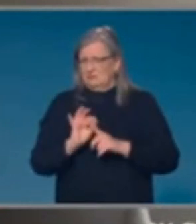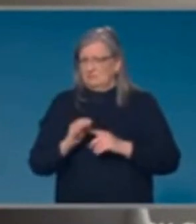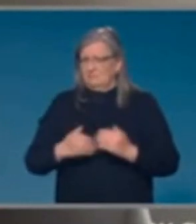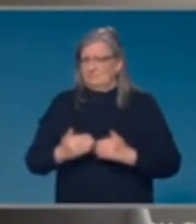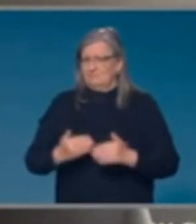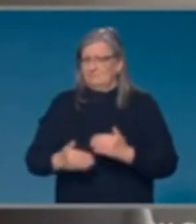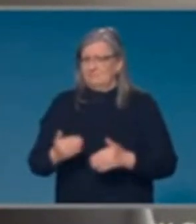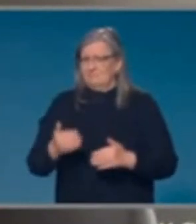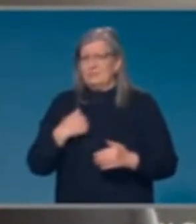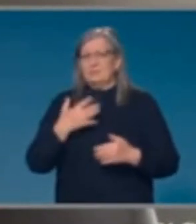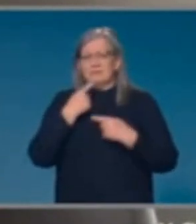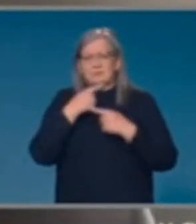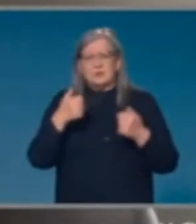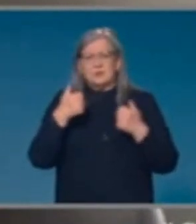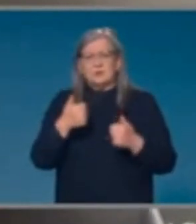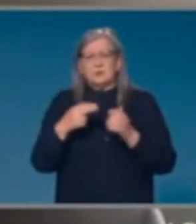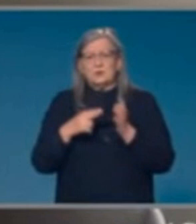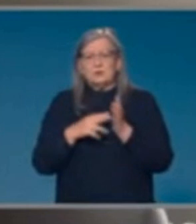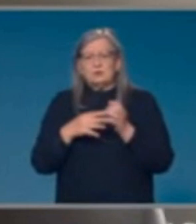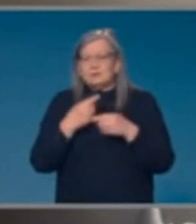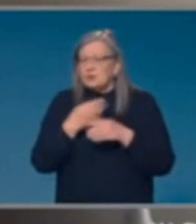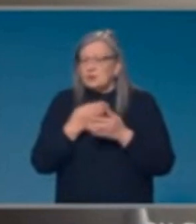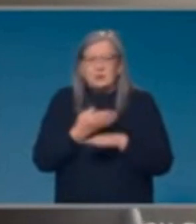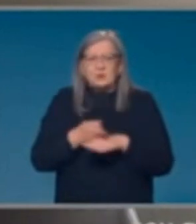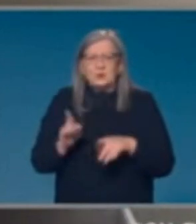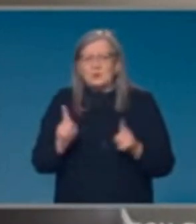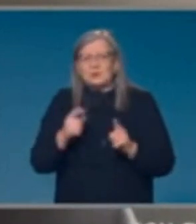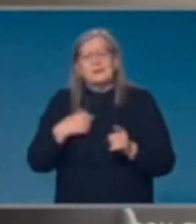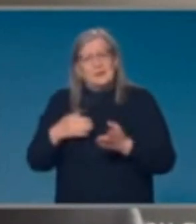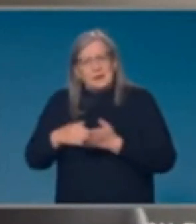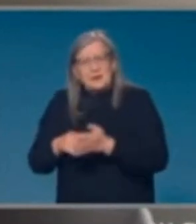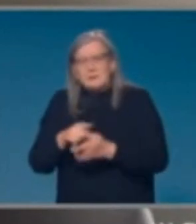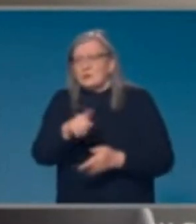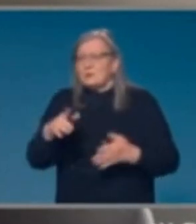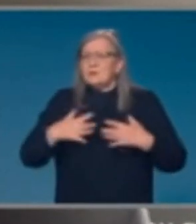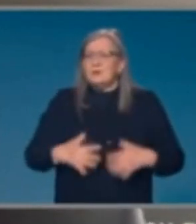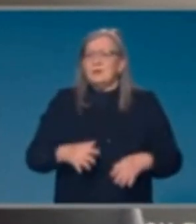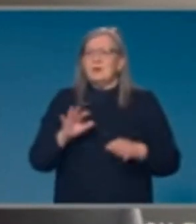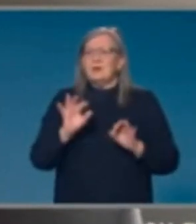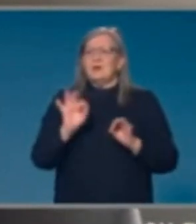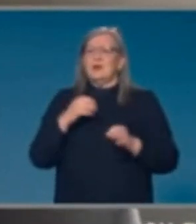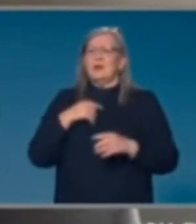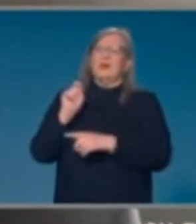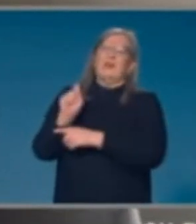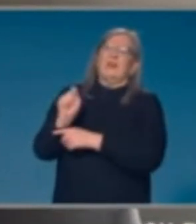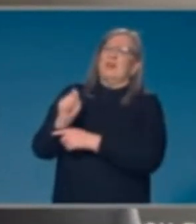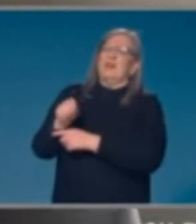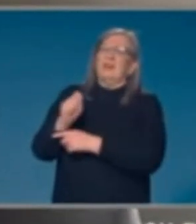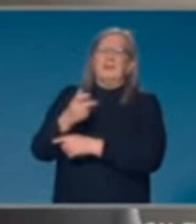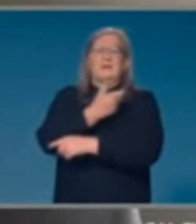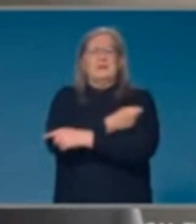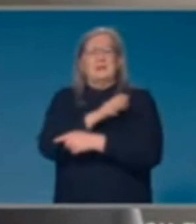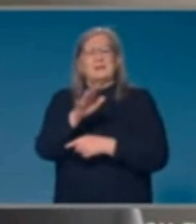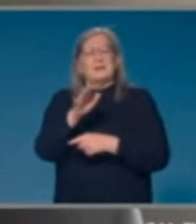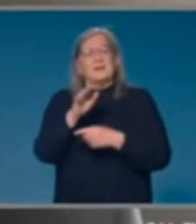help protect you, but they don't replace vaccination. Vaccination is still our frontline protection. It's the best